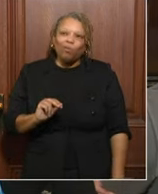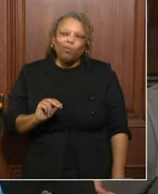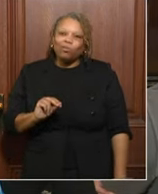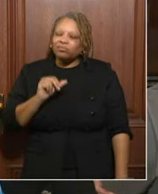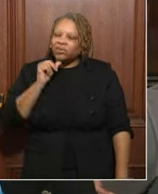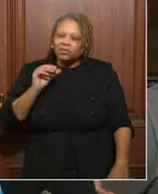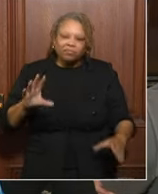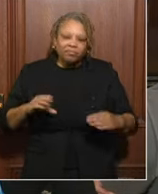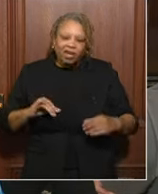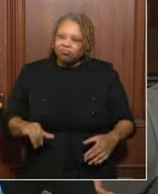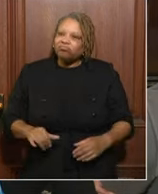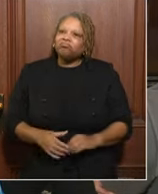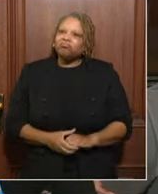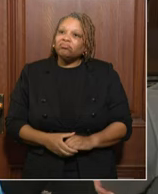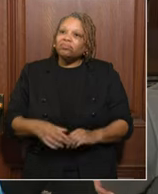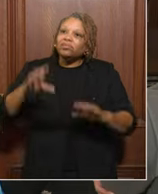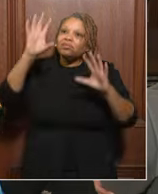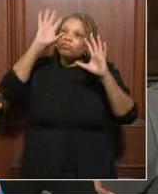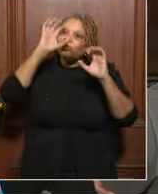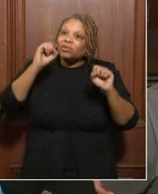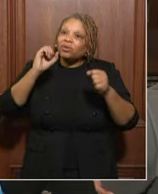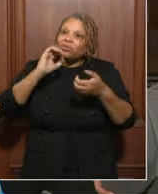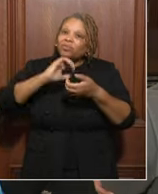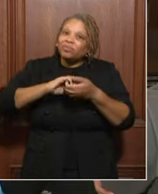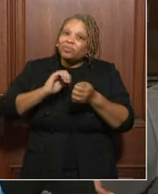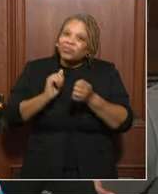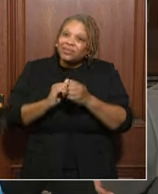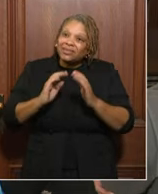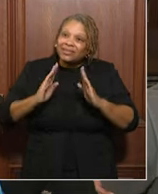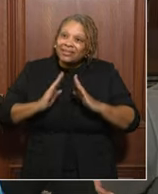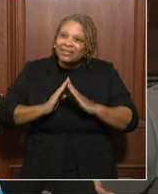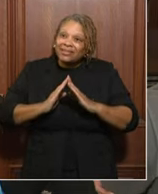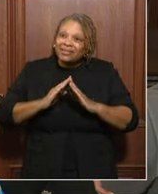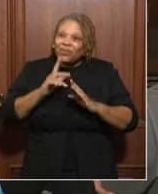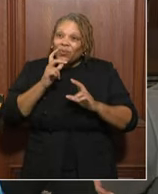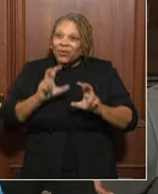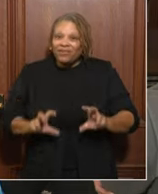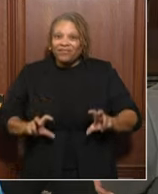cities, invest in cities, and promote